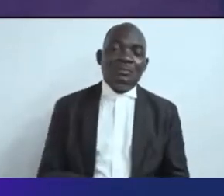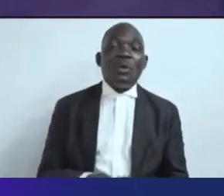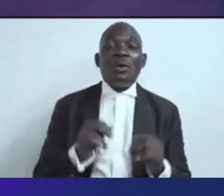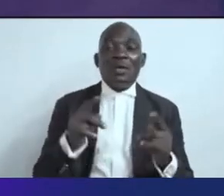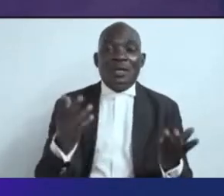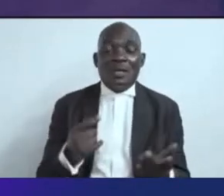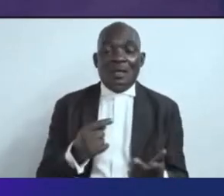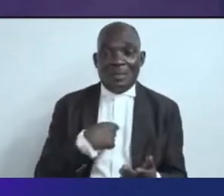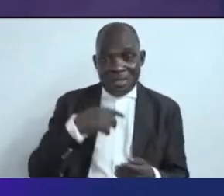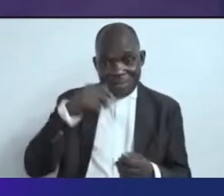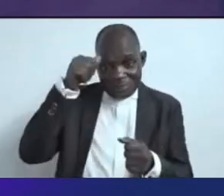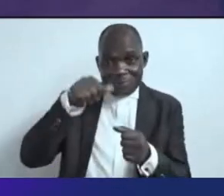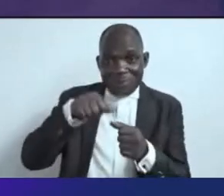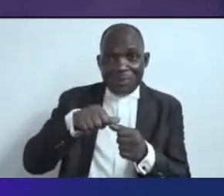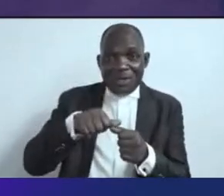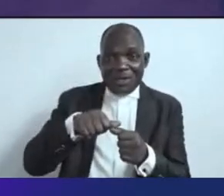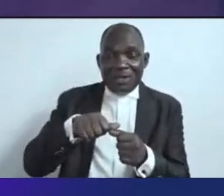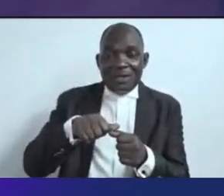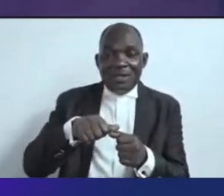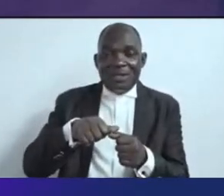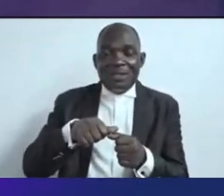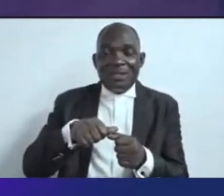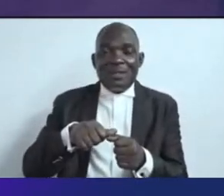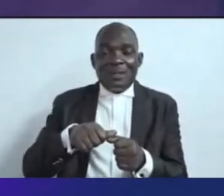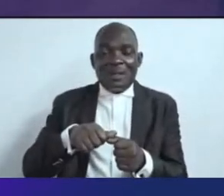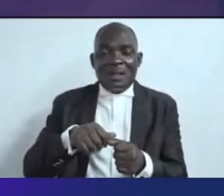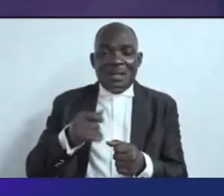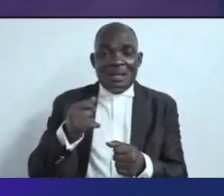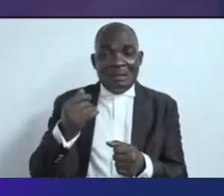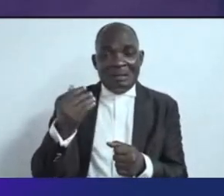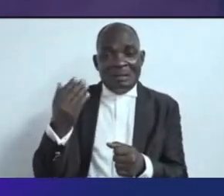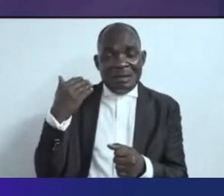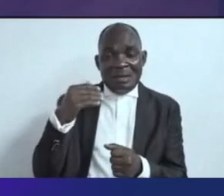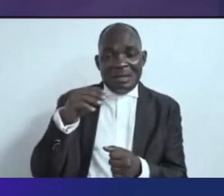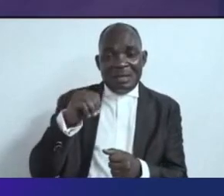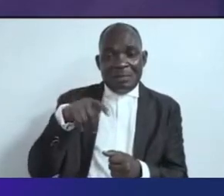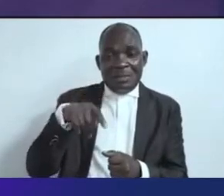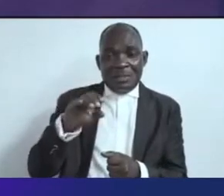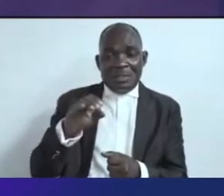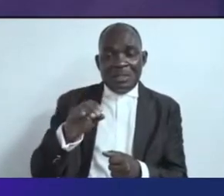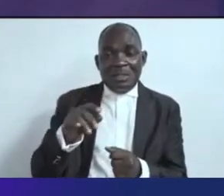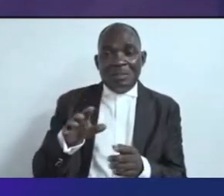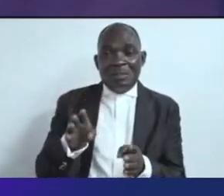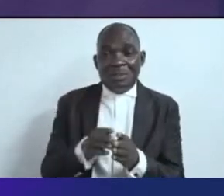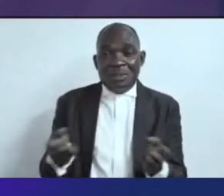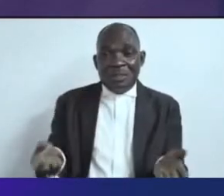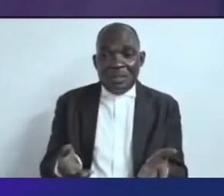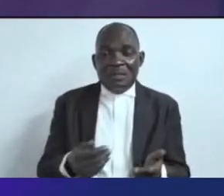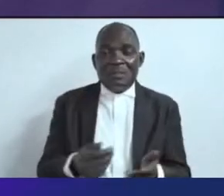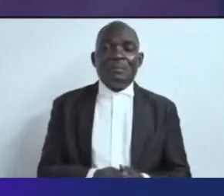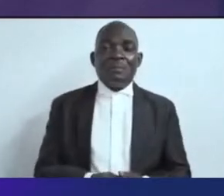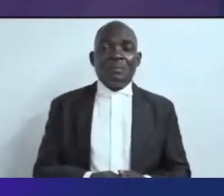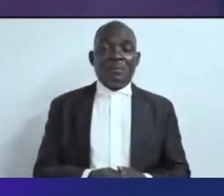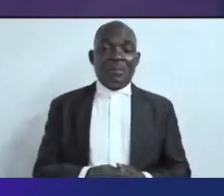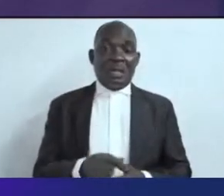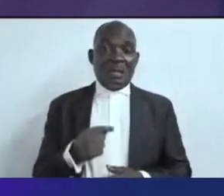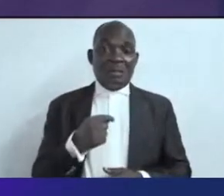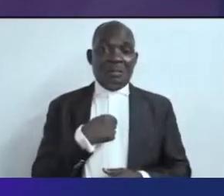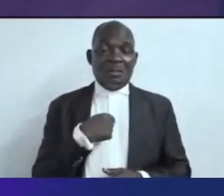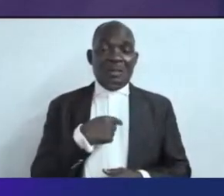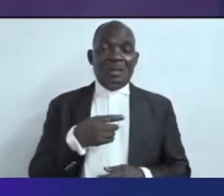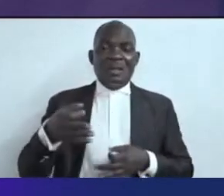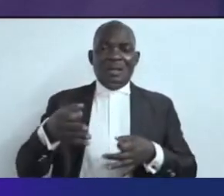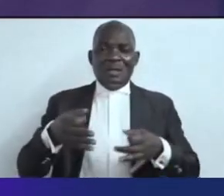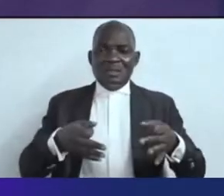And I remember in the last MPC press briefing, I had